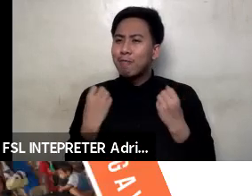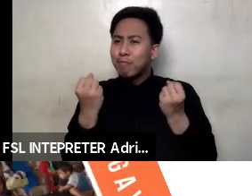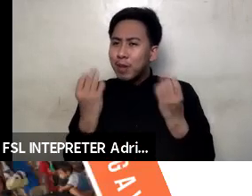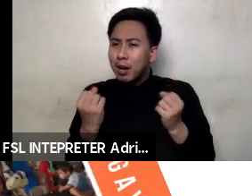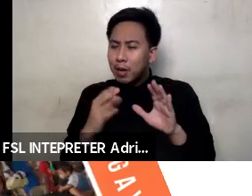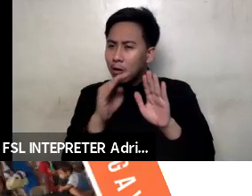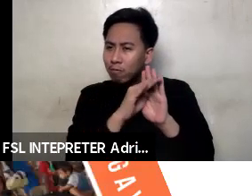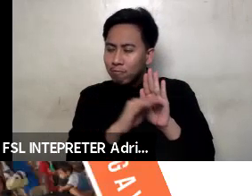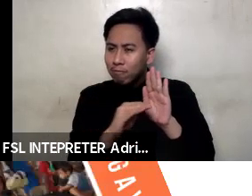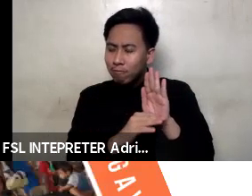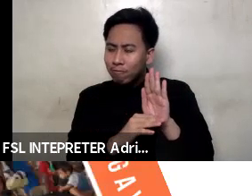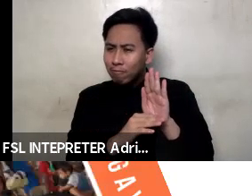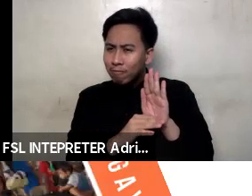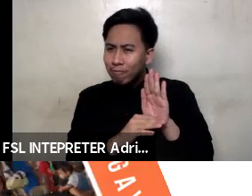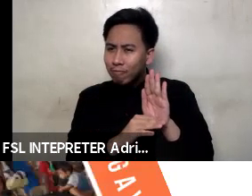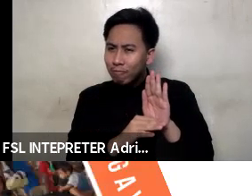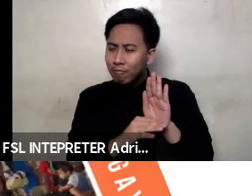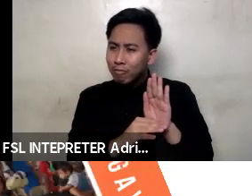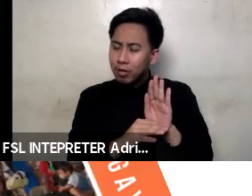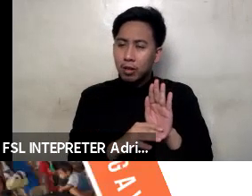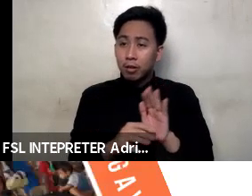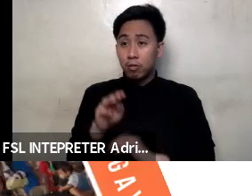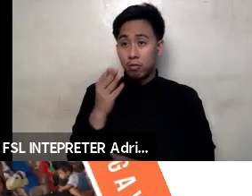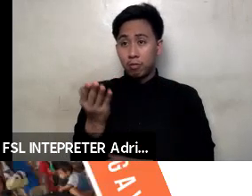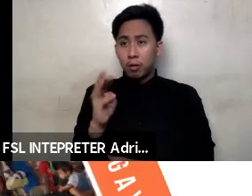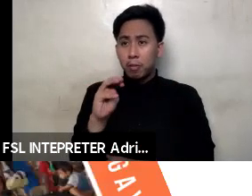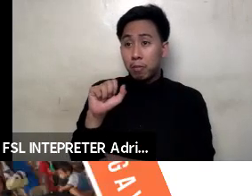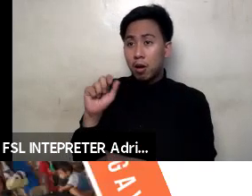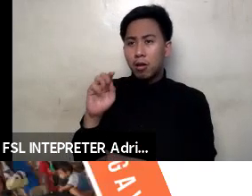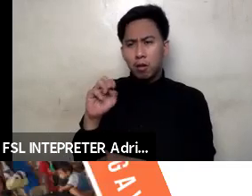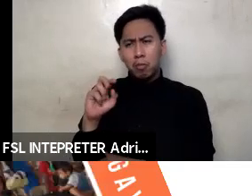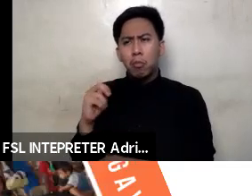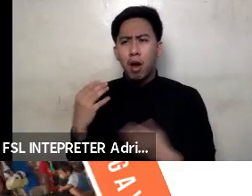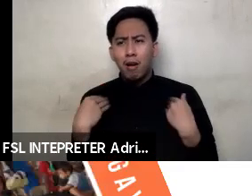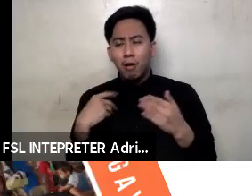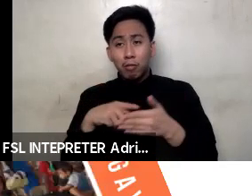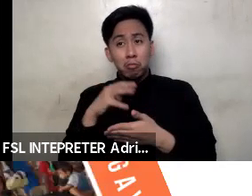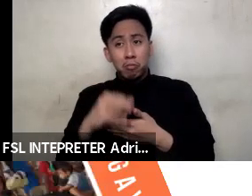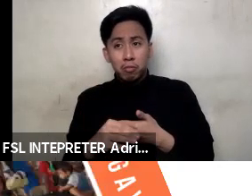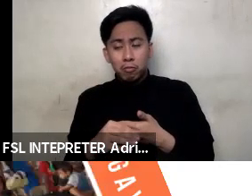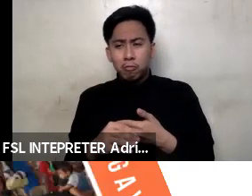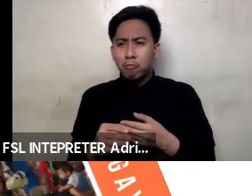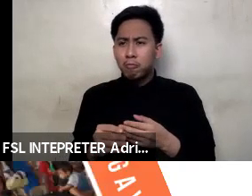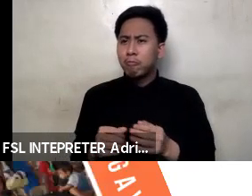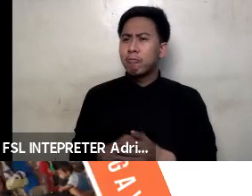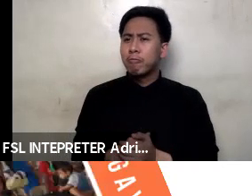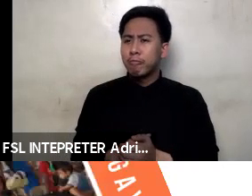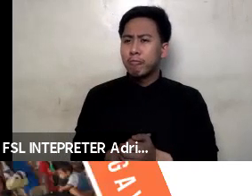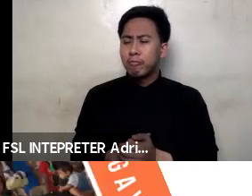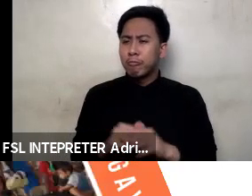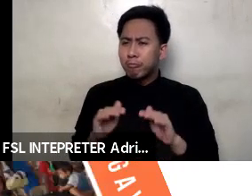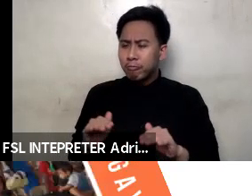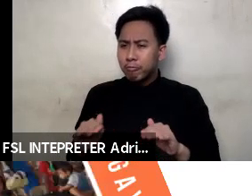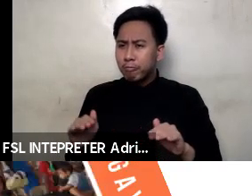look into. Malabon has a program where basically they feed children, and in feeding these particular